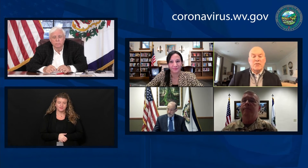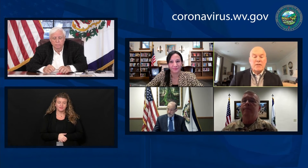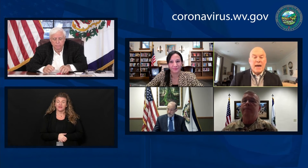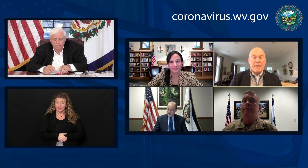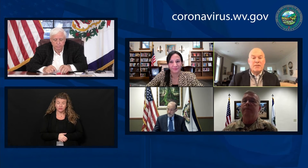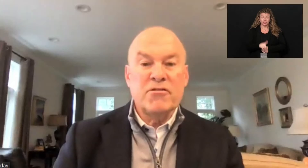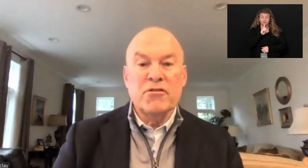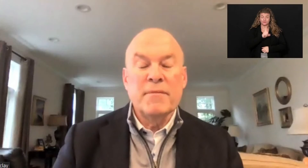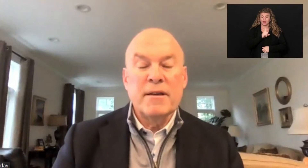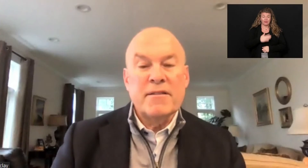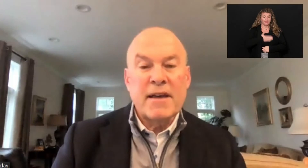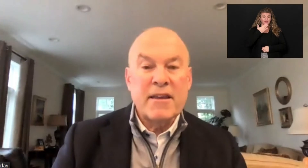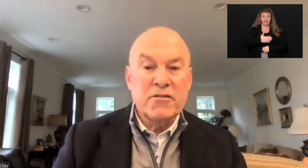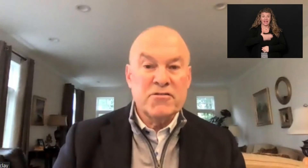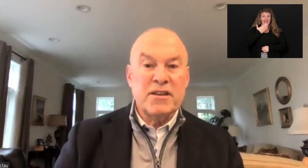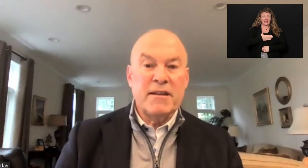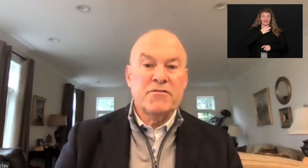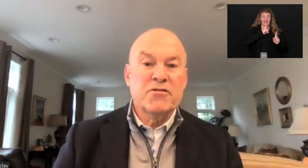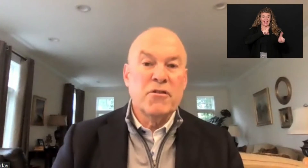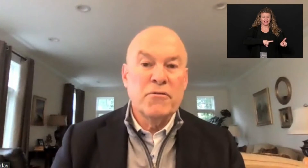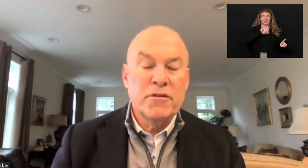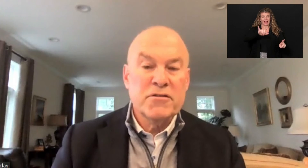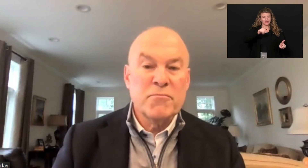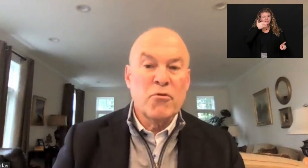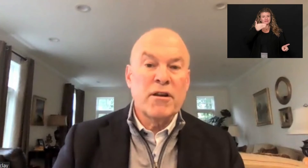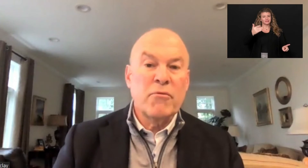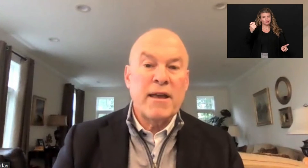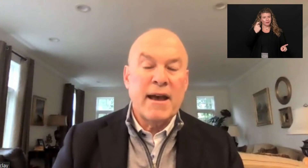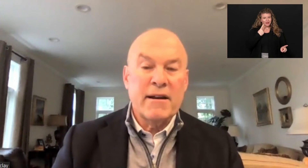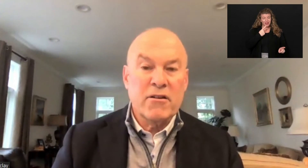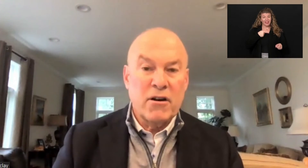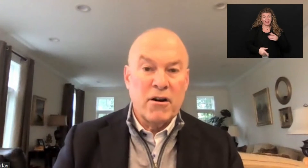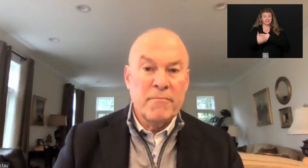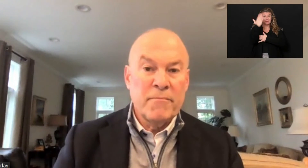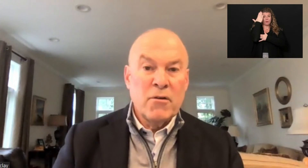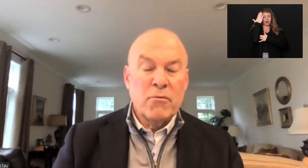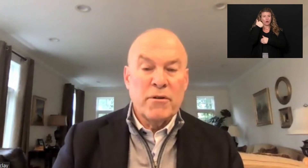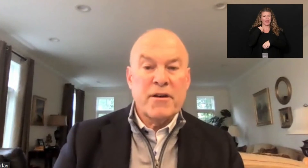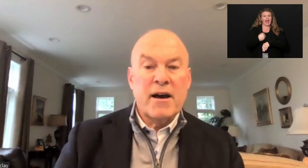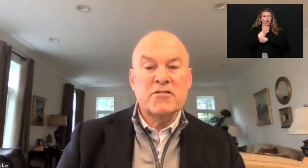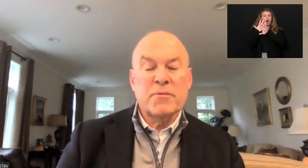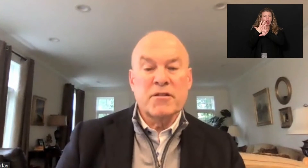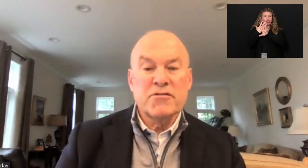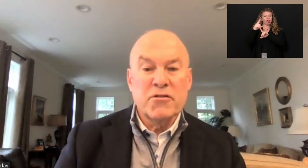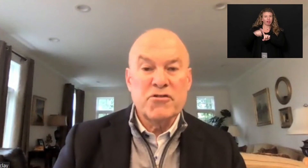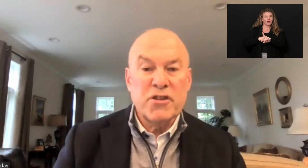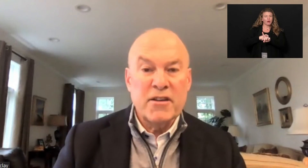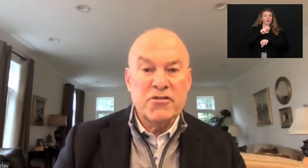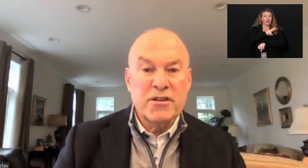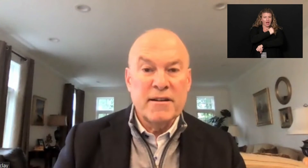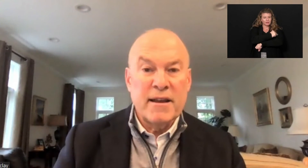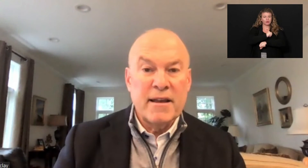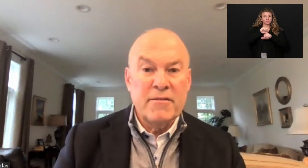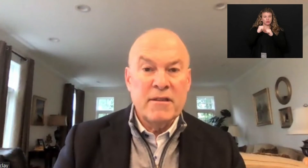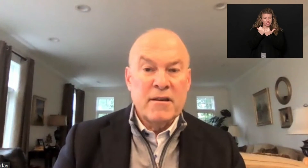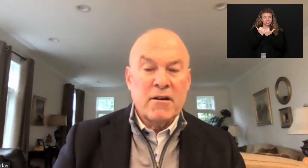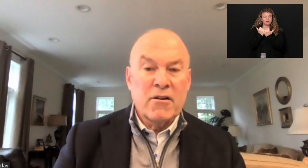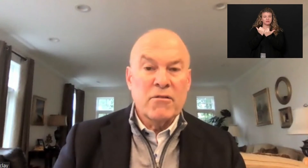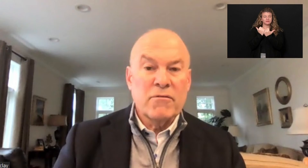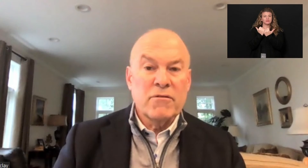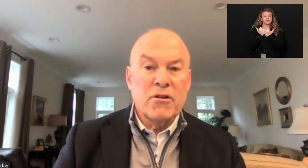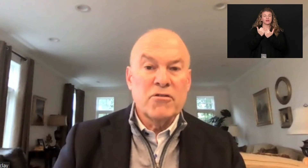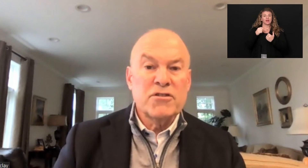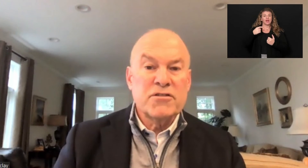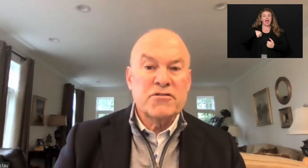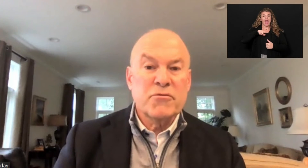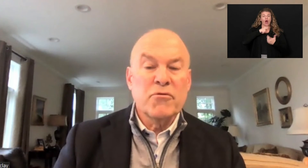Sure, Governor, happy to. Thank you, Steve. So this morning we had a call with the Hospital Association and